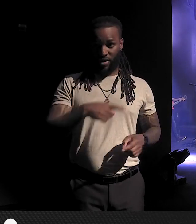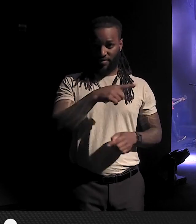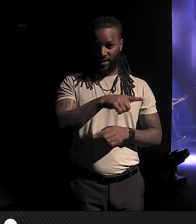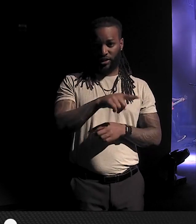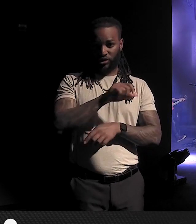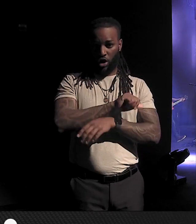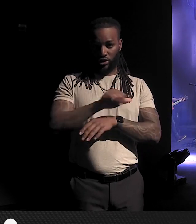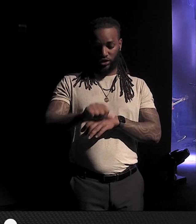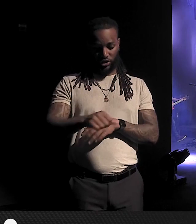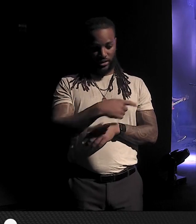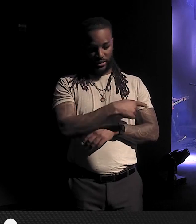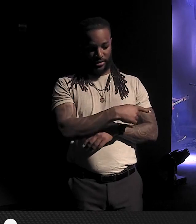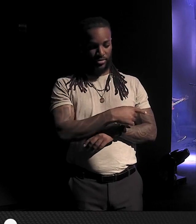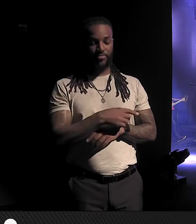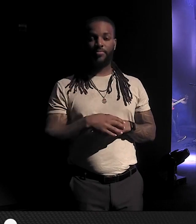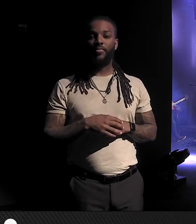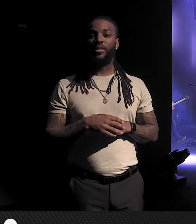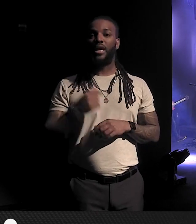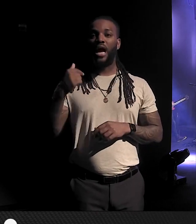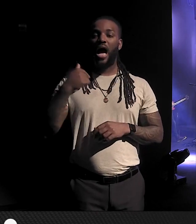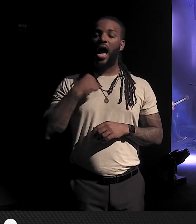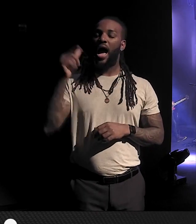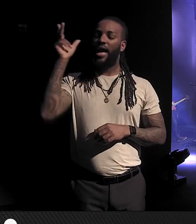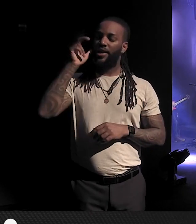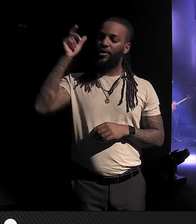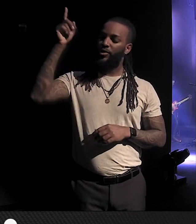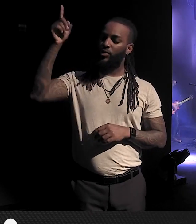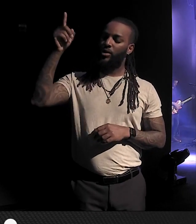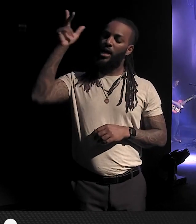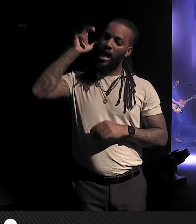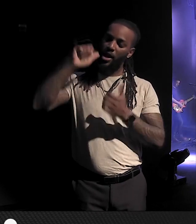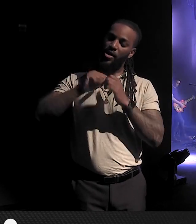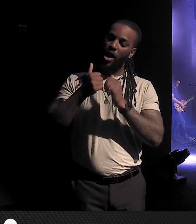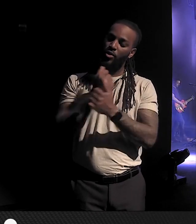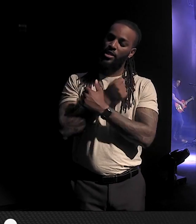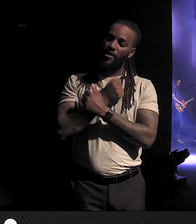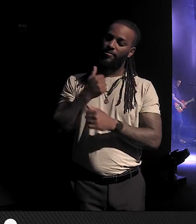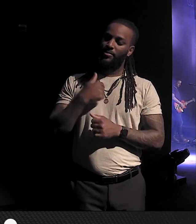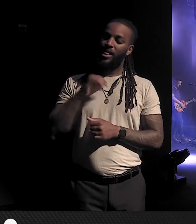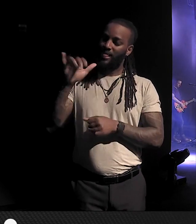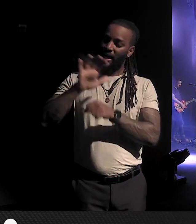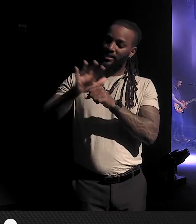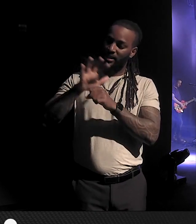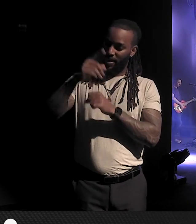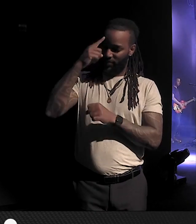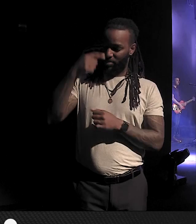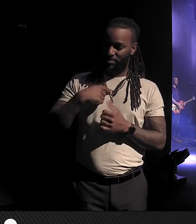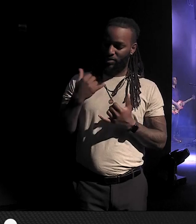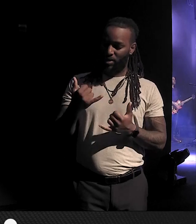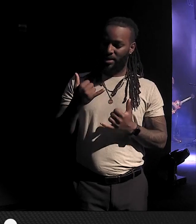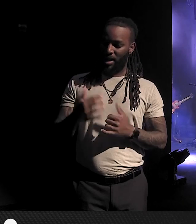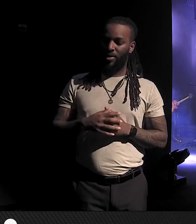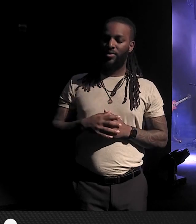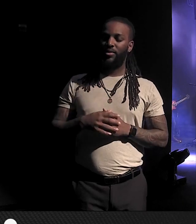in front of this place, and say, the Lord, I hear you. I hear how you love me. And that's enough for me right now.